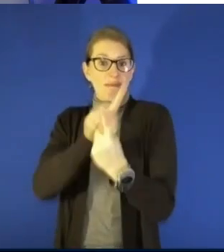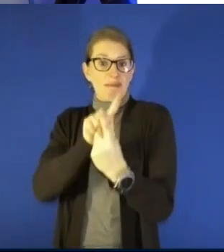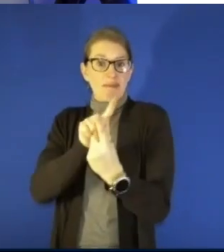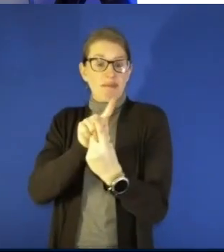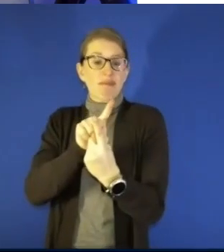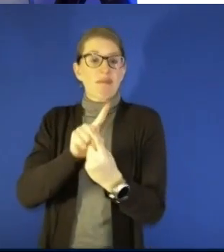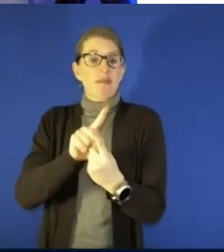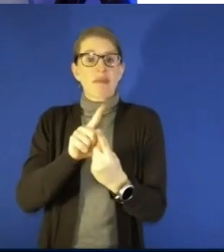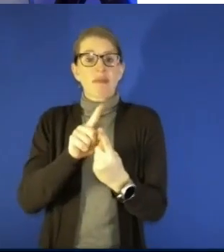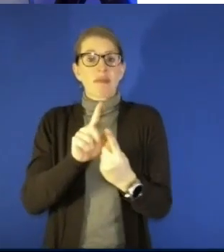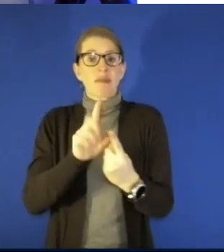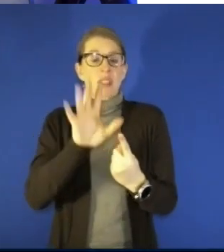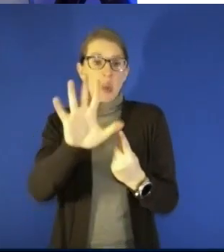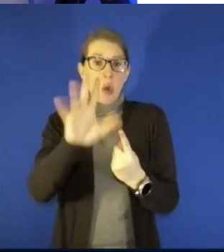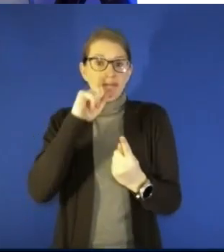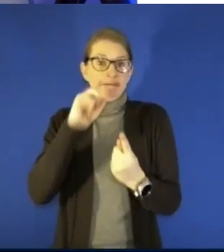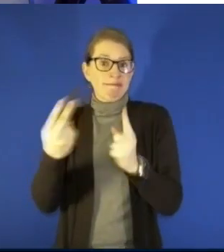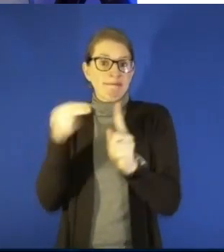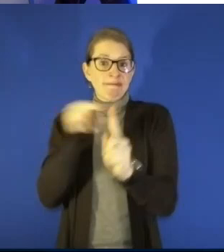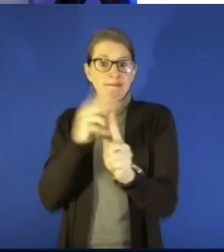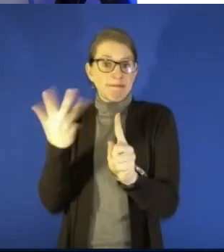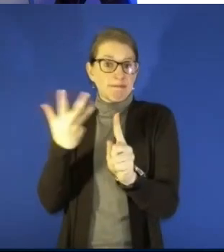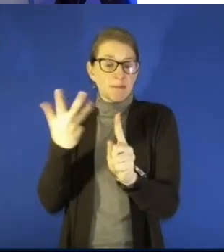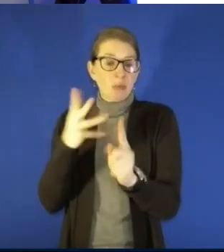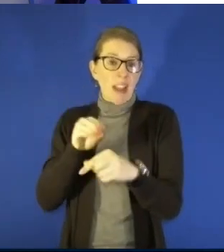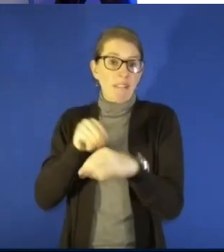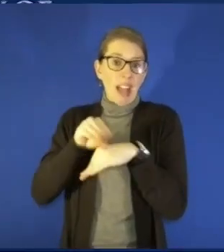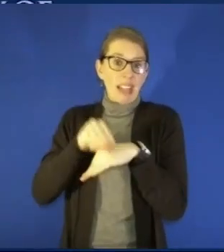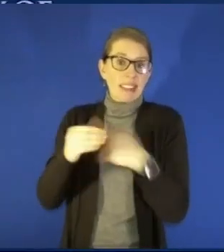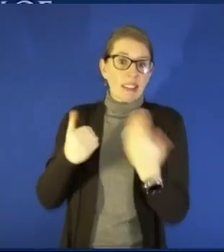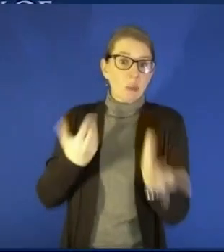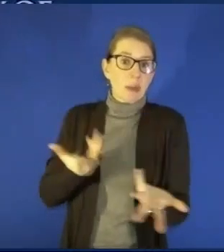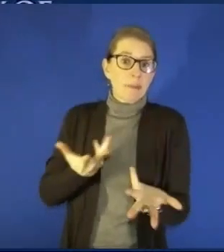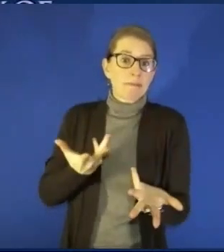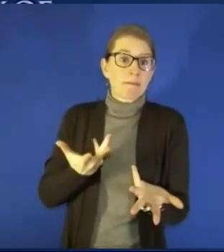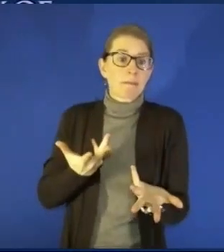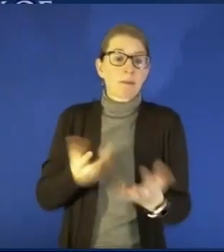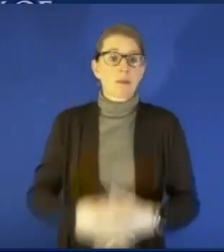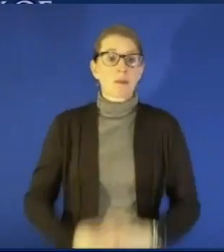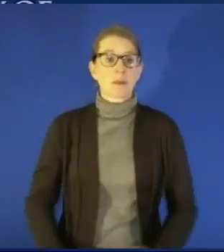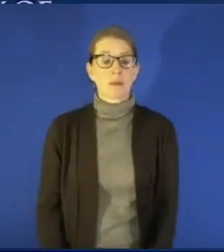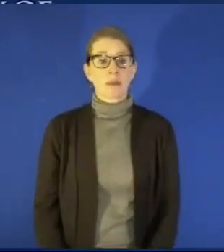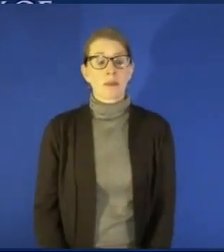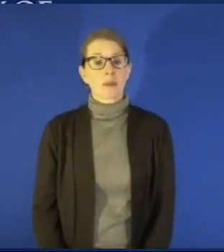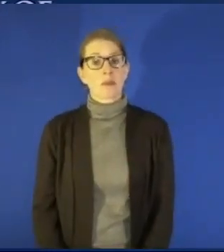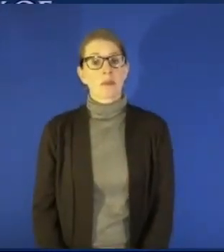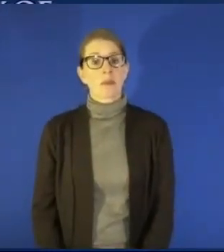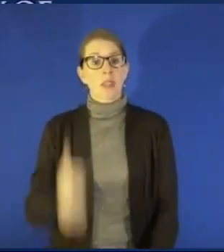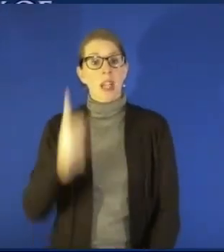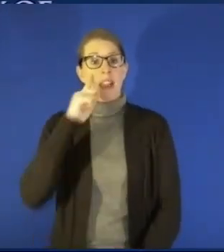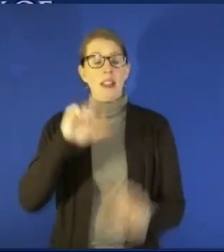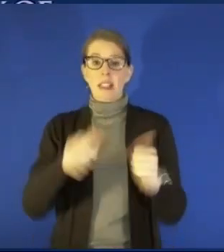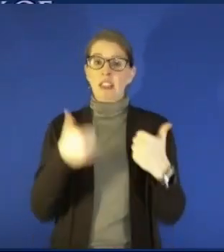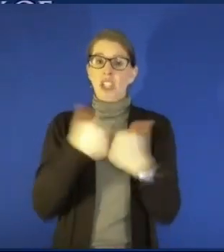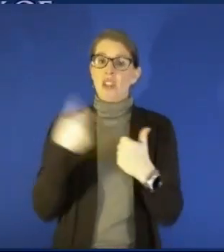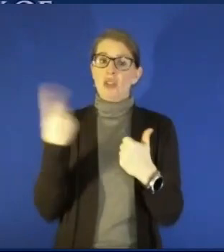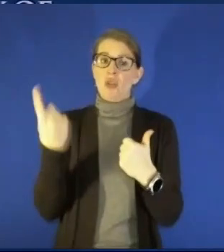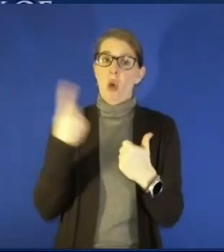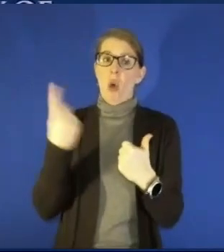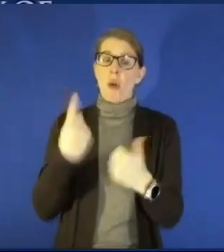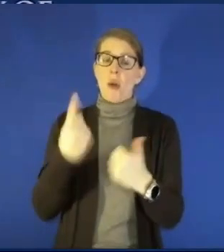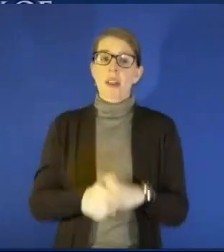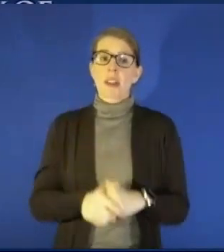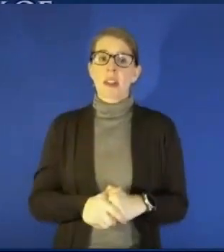insight do you have, and what kind of advice would you have? I think that the challenge is always to how do I deal with a